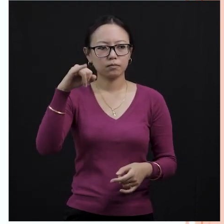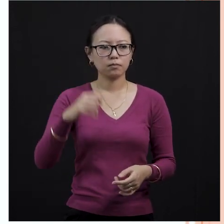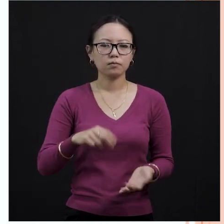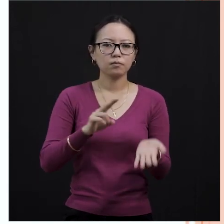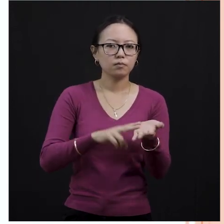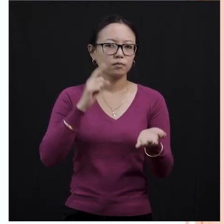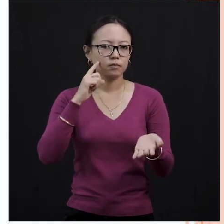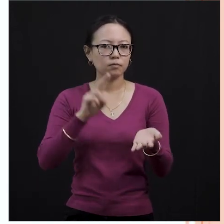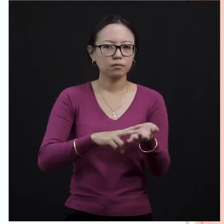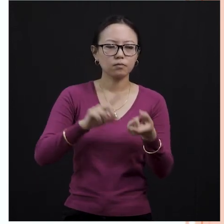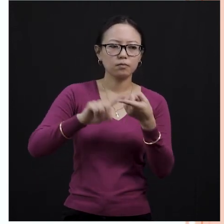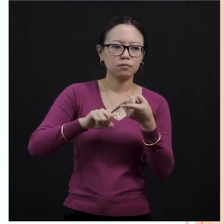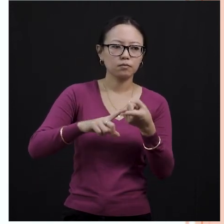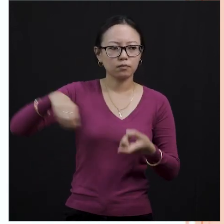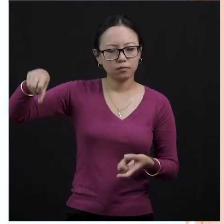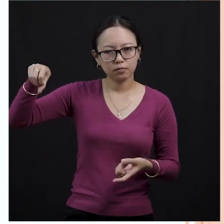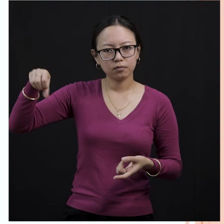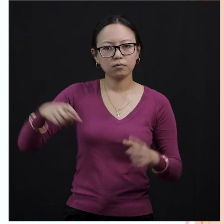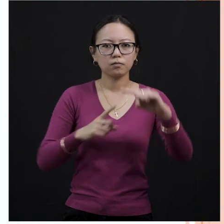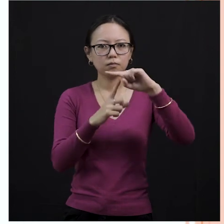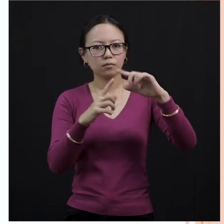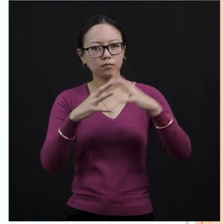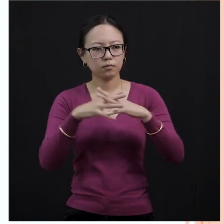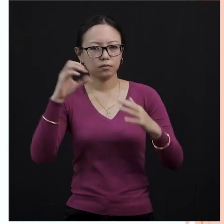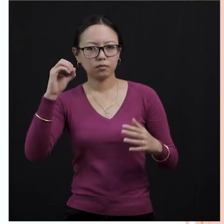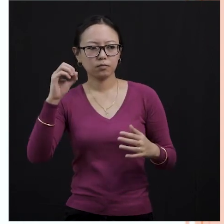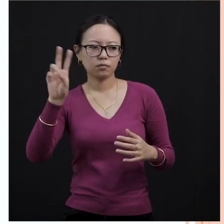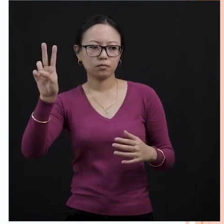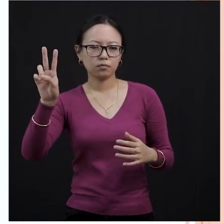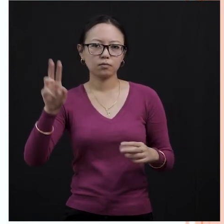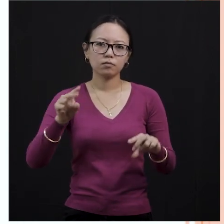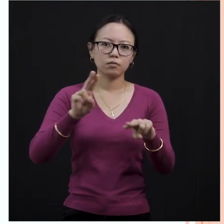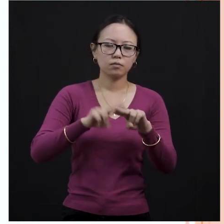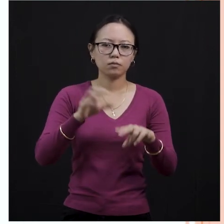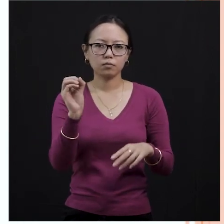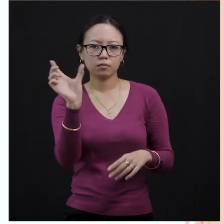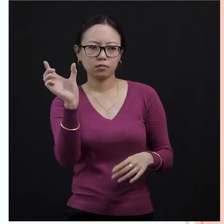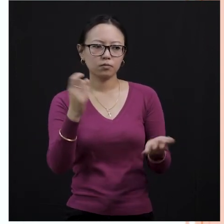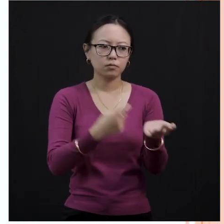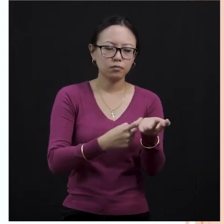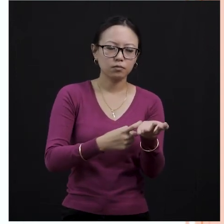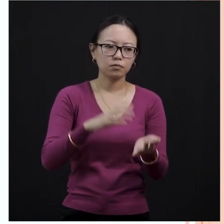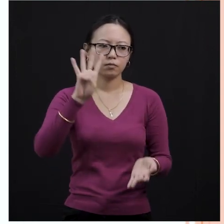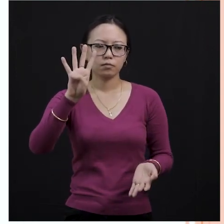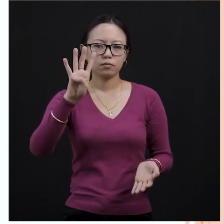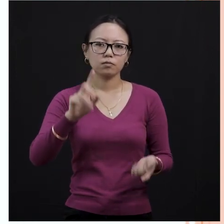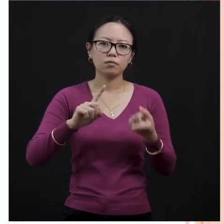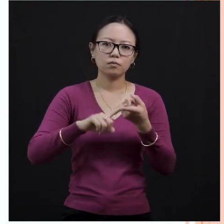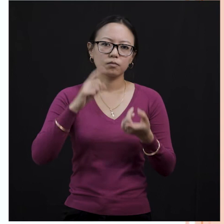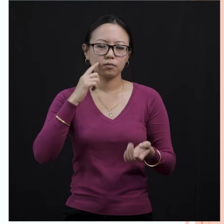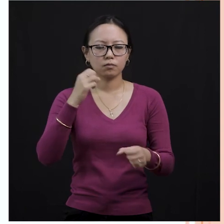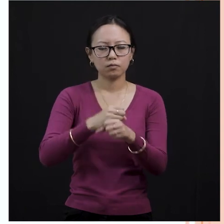9, 2, 4, and 8. All right, children? So this